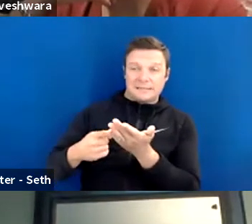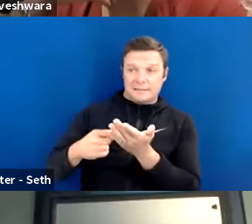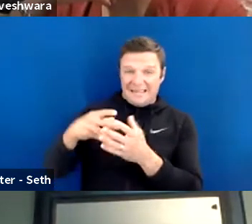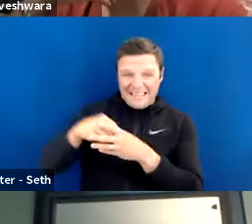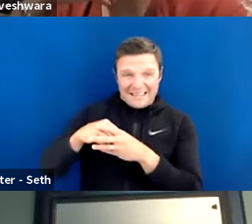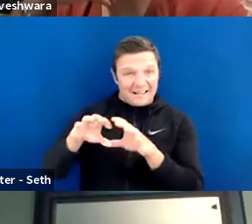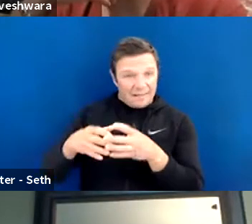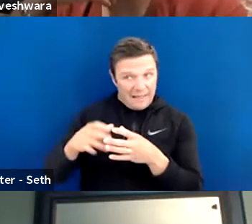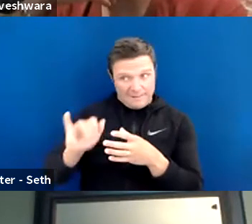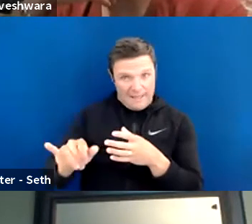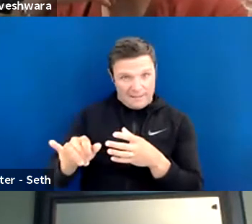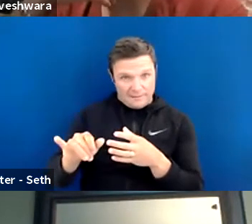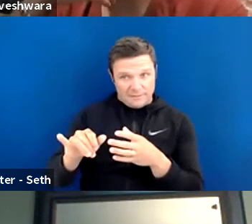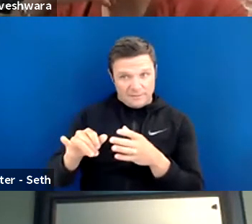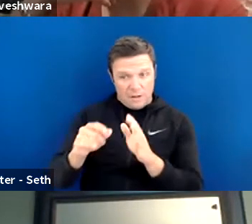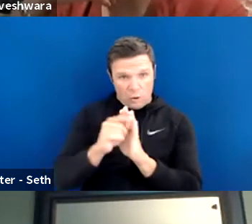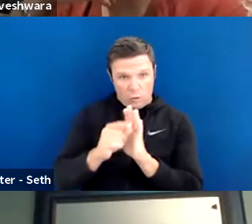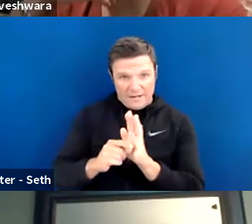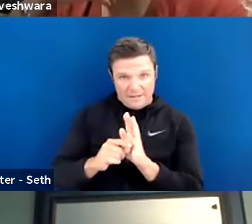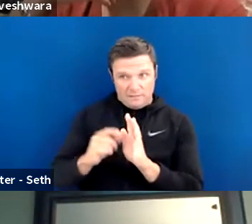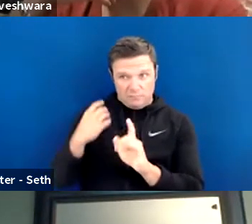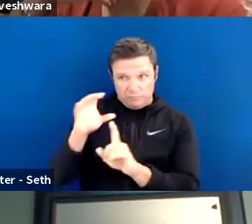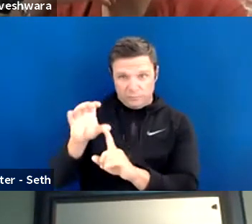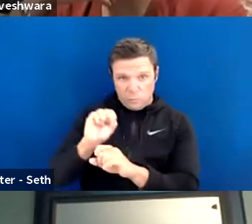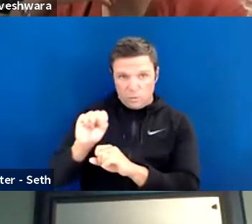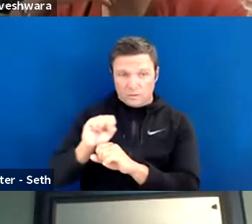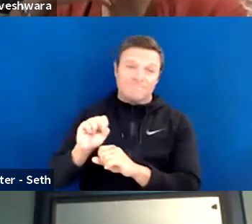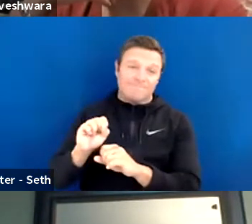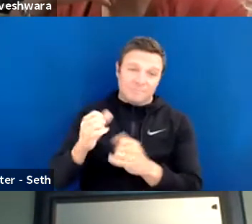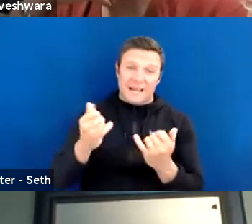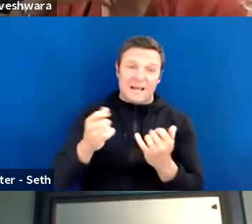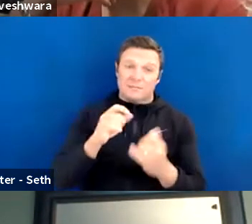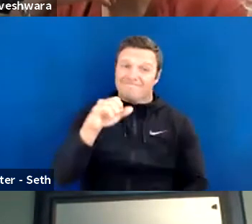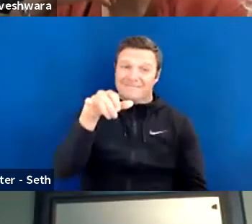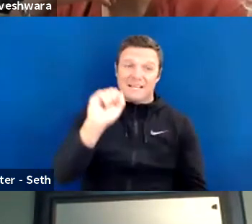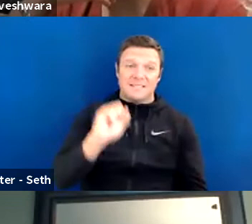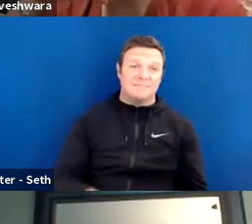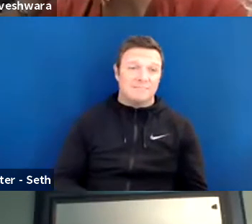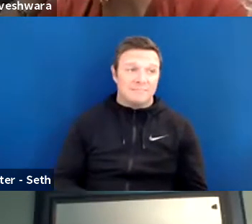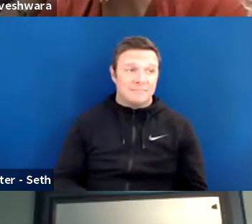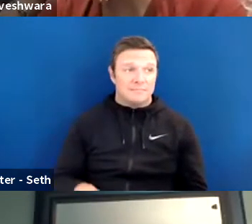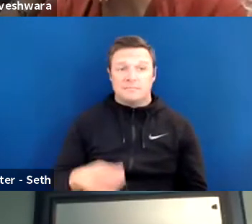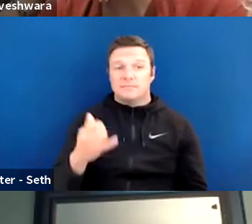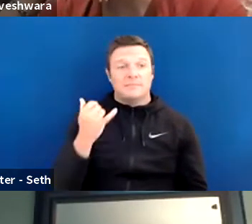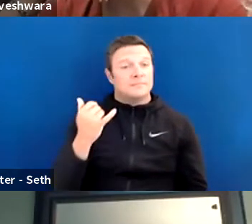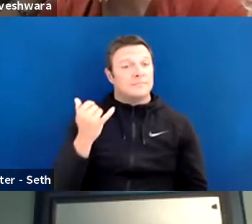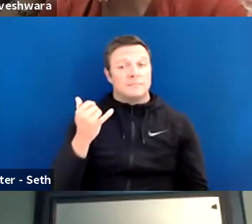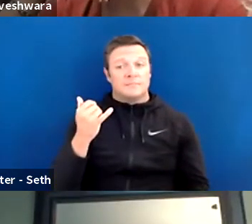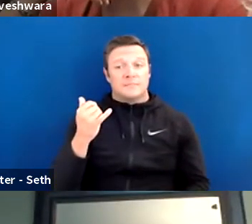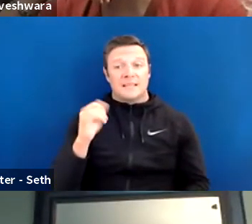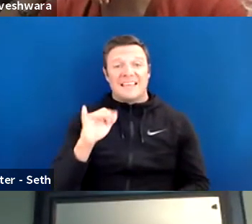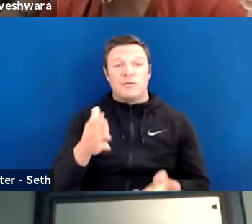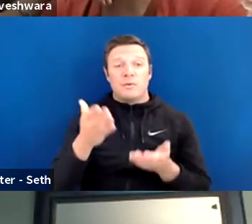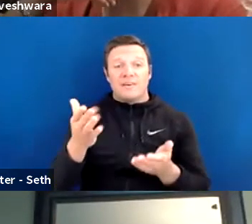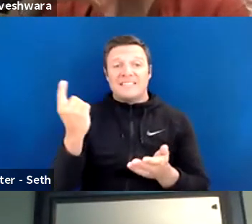become. And yes, and I would grade it, because in one of these flex days years ago, I learned that students don't do optional, and